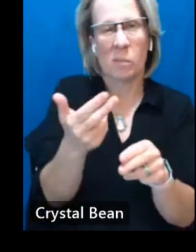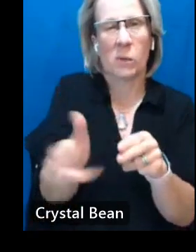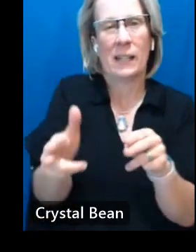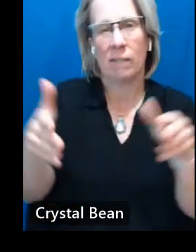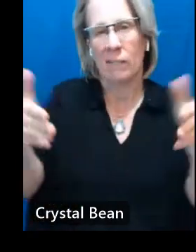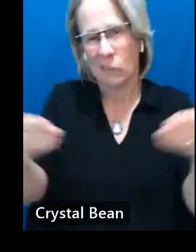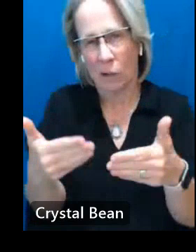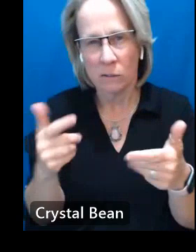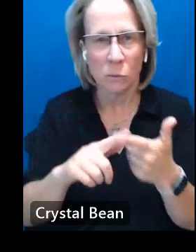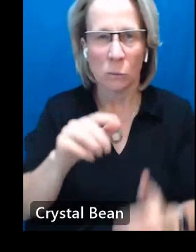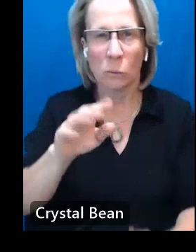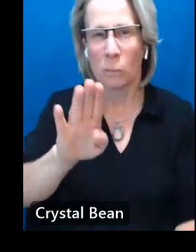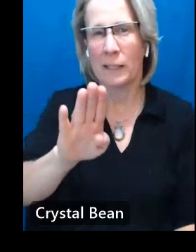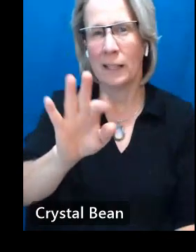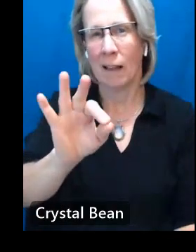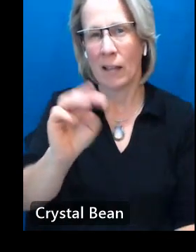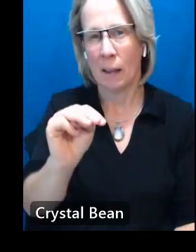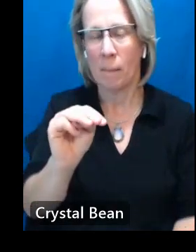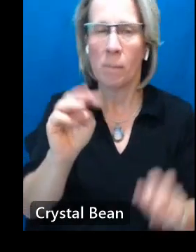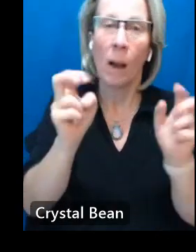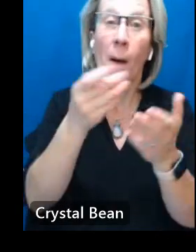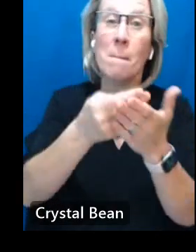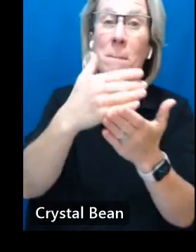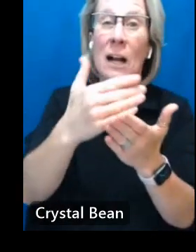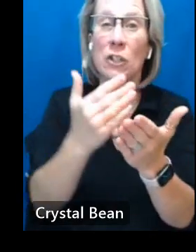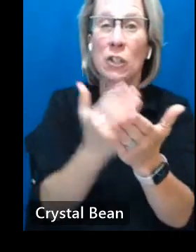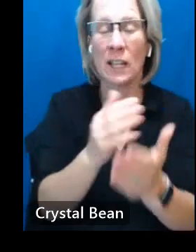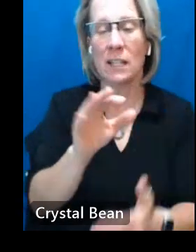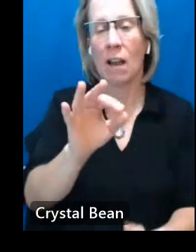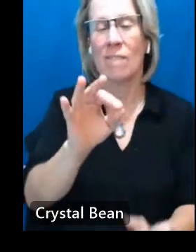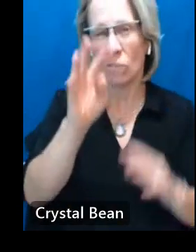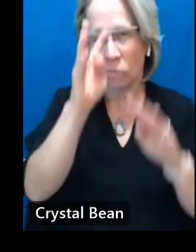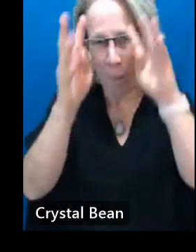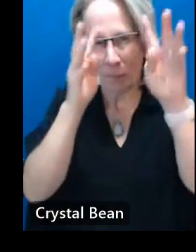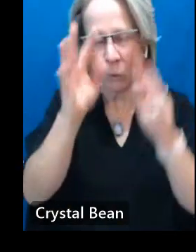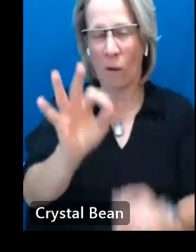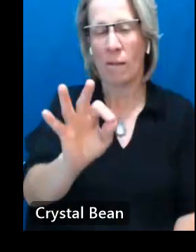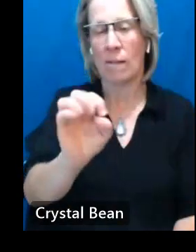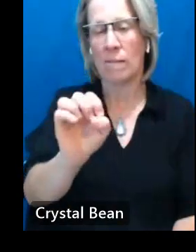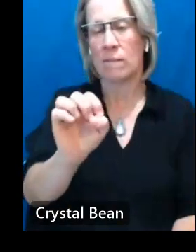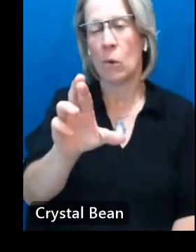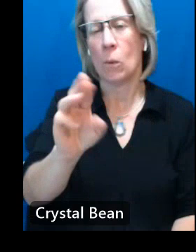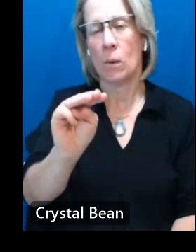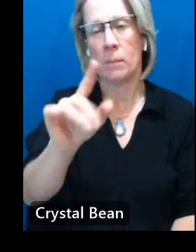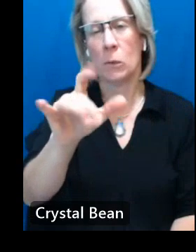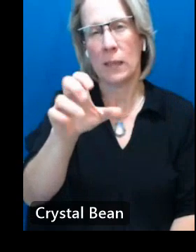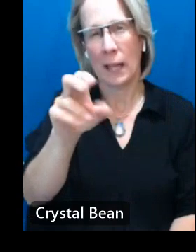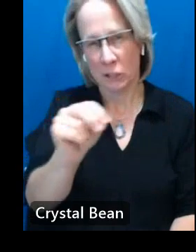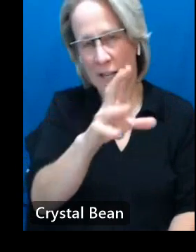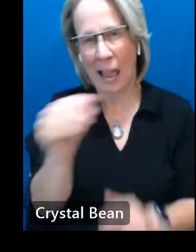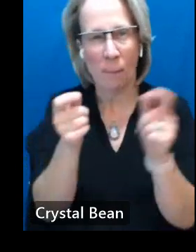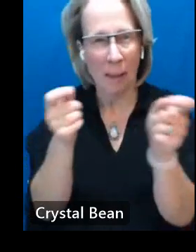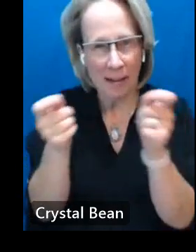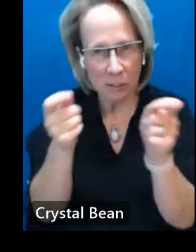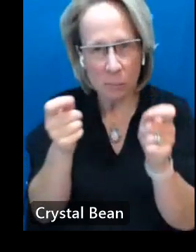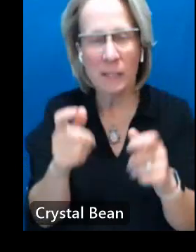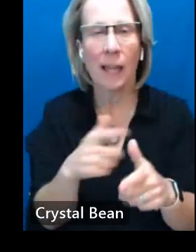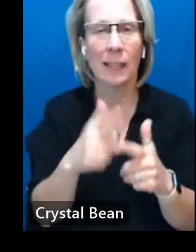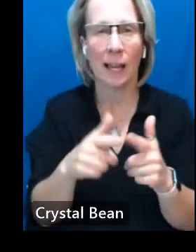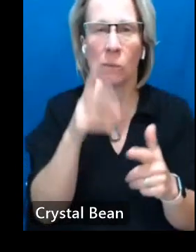BFM, the budget formulation and management system that we use to do our budget request submissions and operating budget submissions.